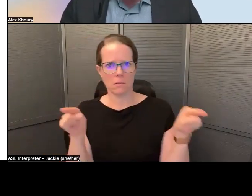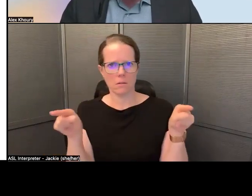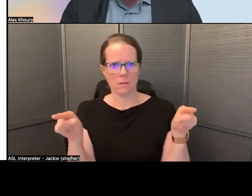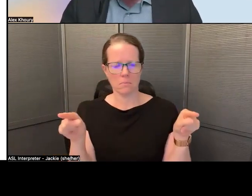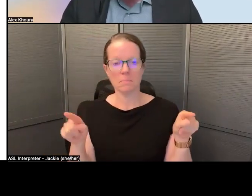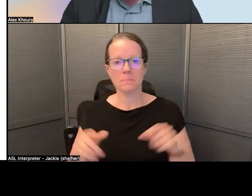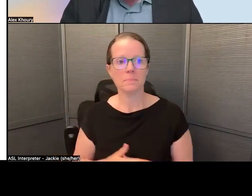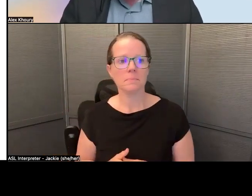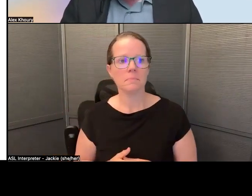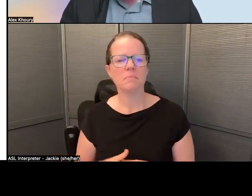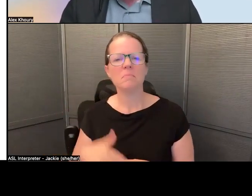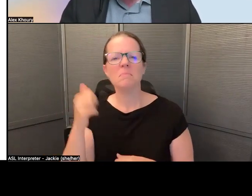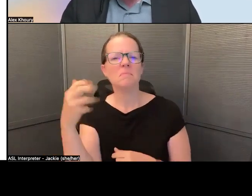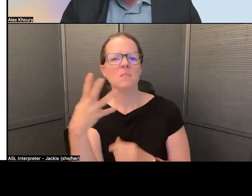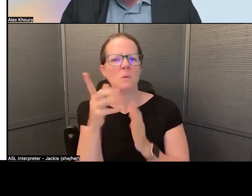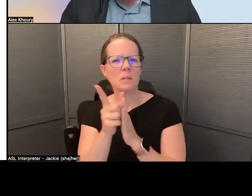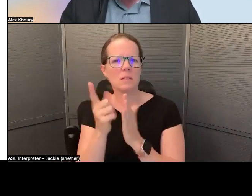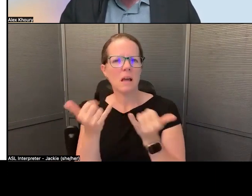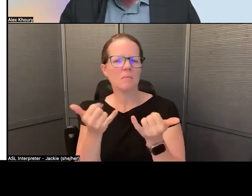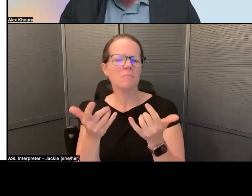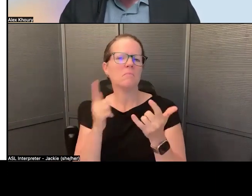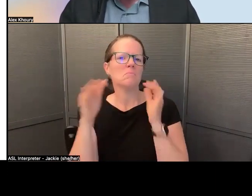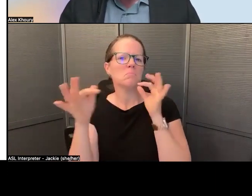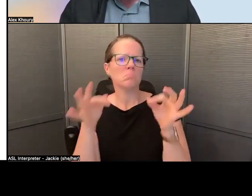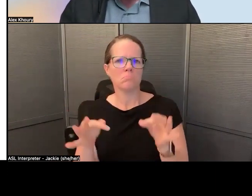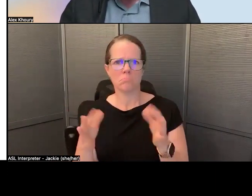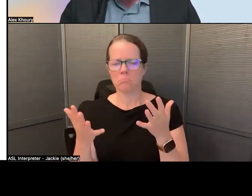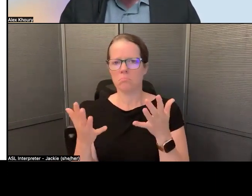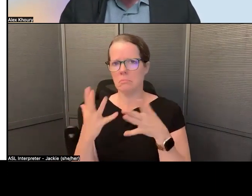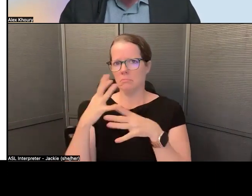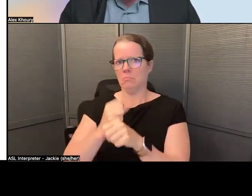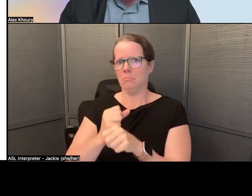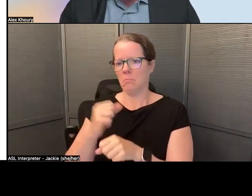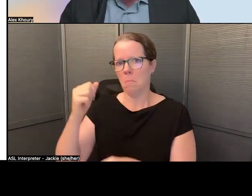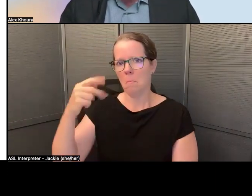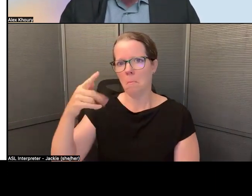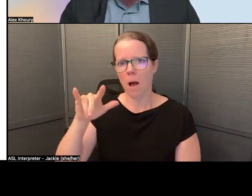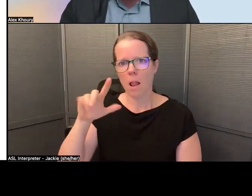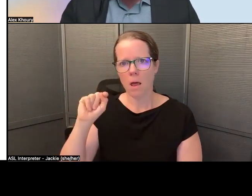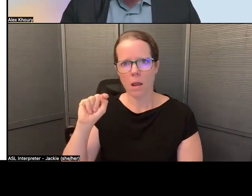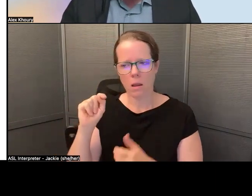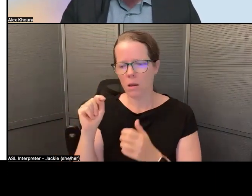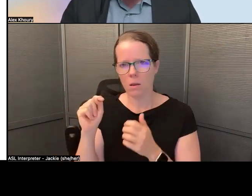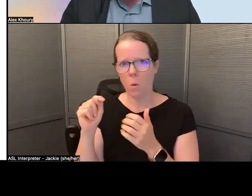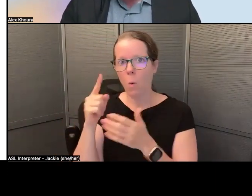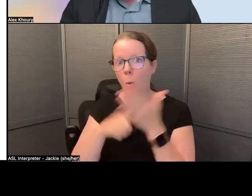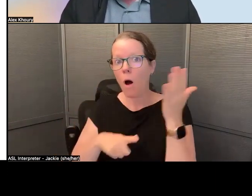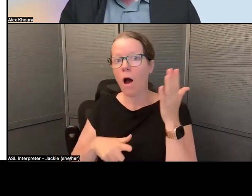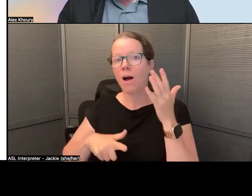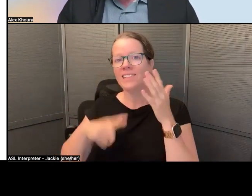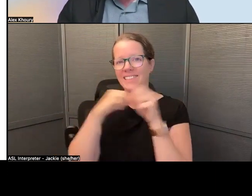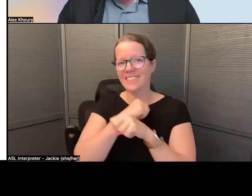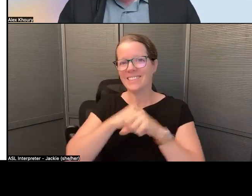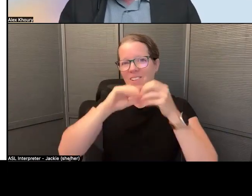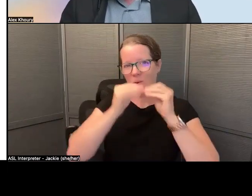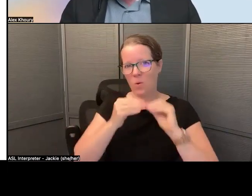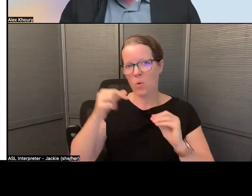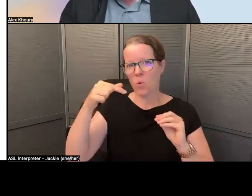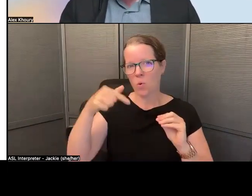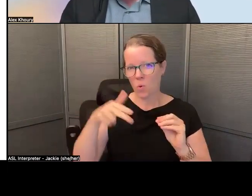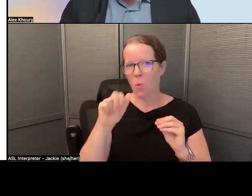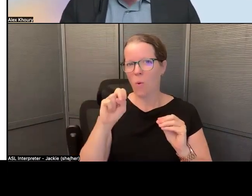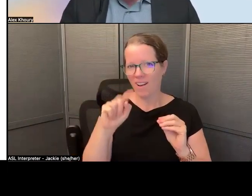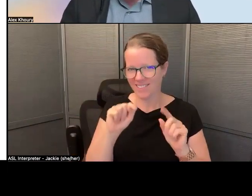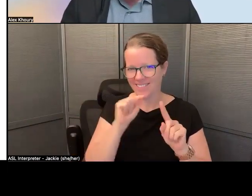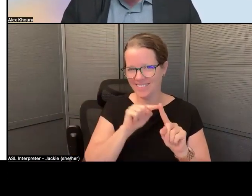here to summarize the results of this pilot quantitatively, and you'll get to hear from our